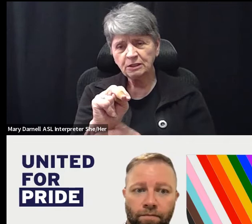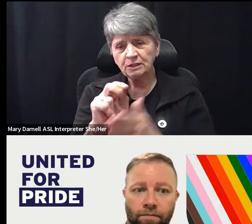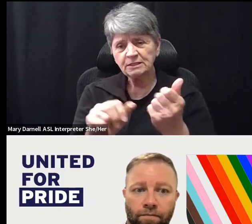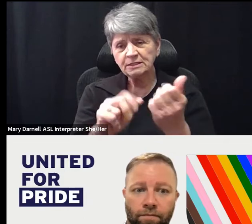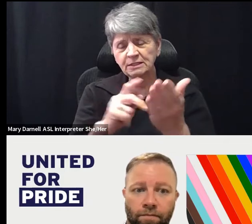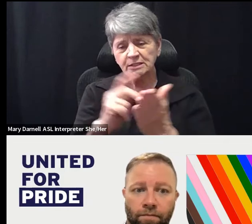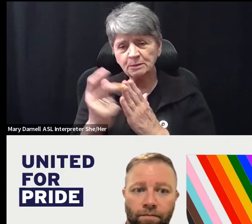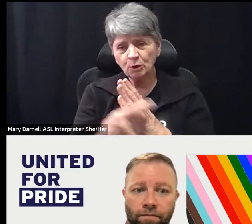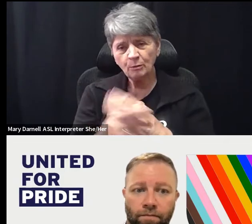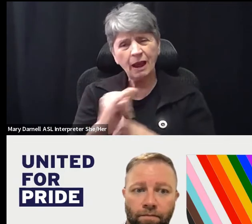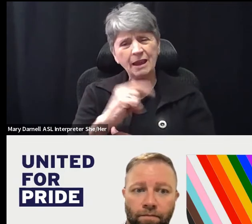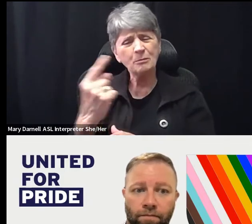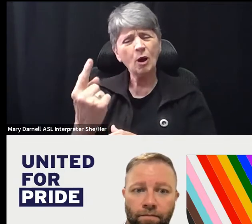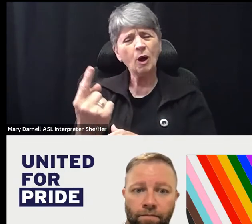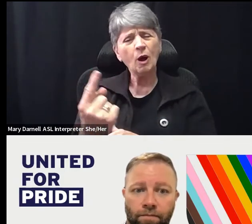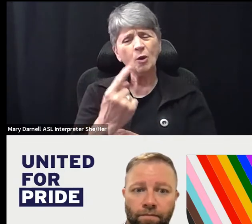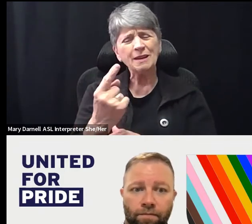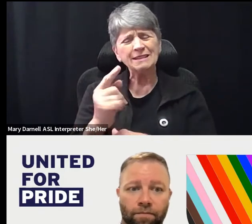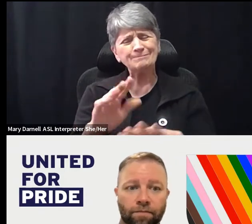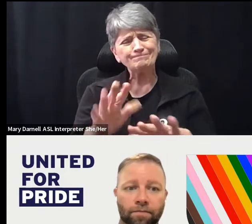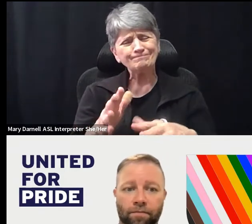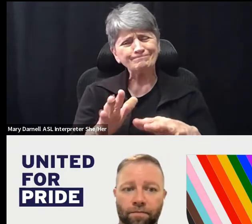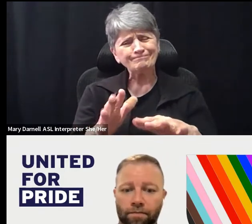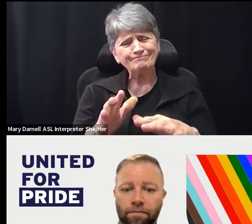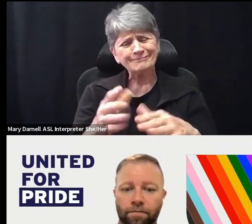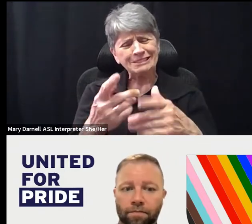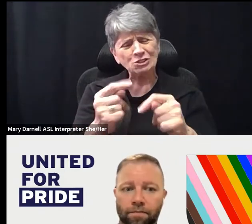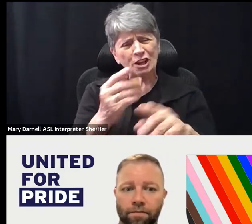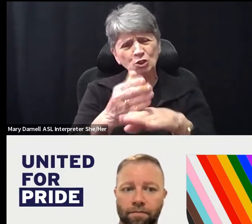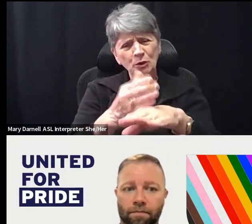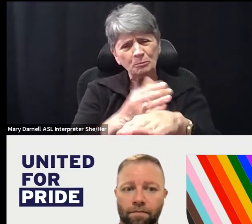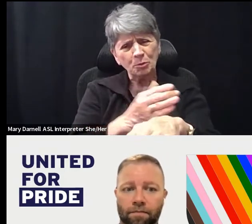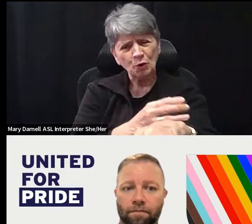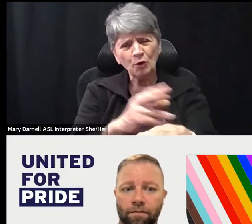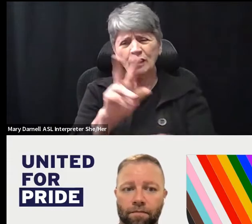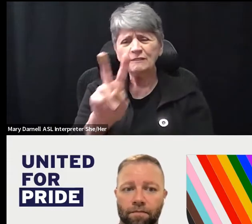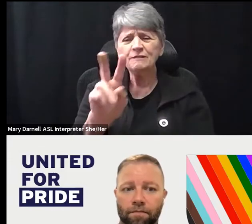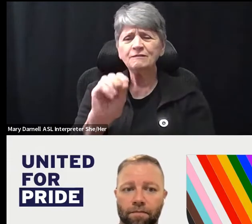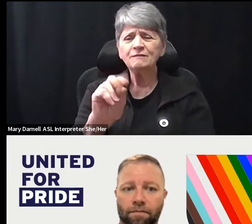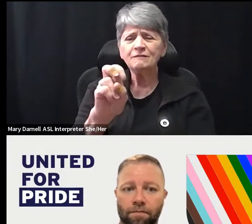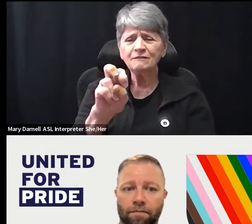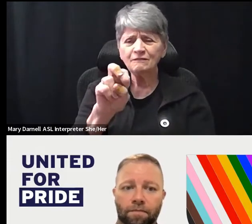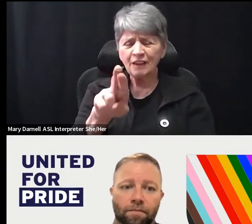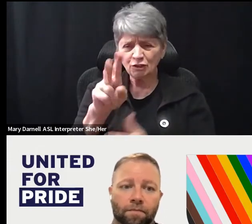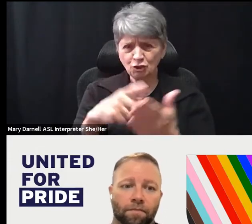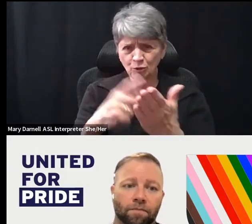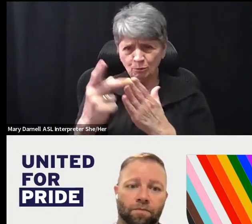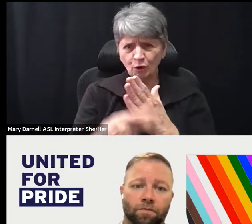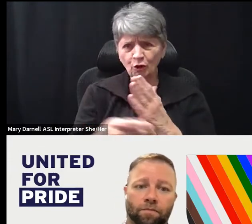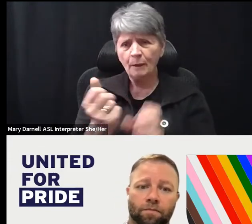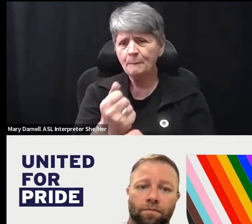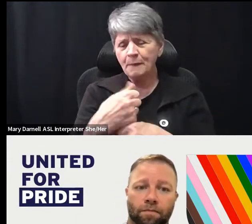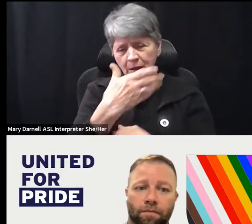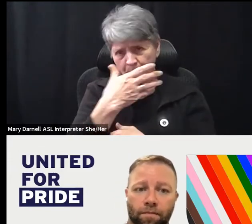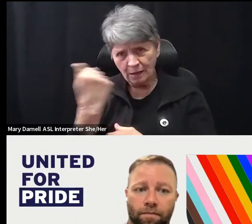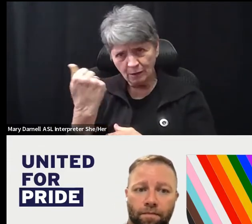always wary about trying to make a voucher bill better when fundamentally it is bad policy, right? So it's really hard